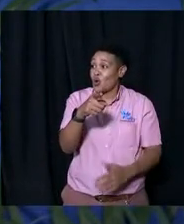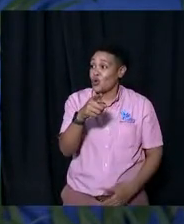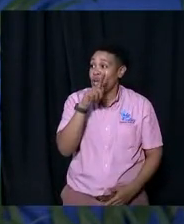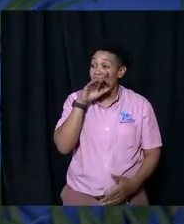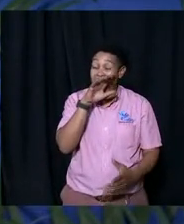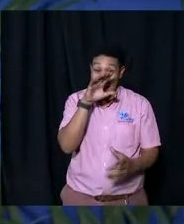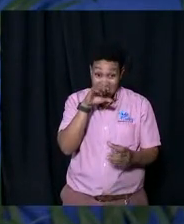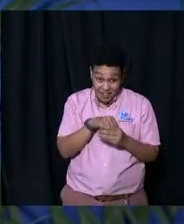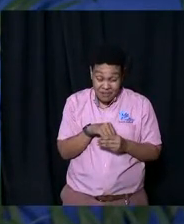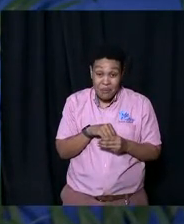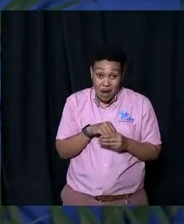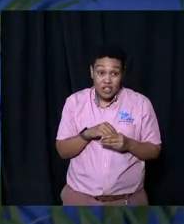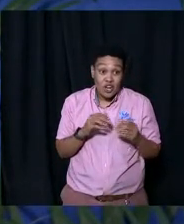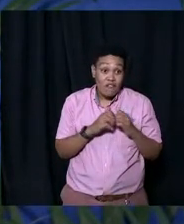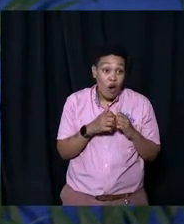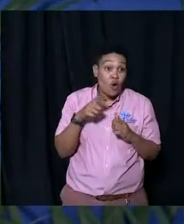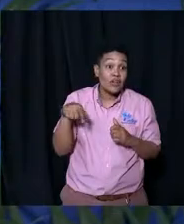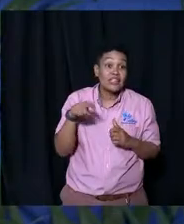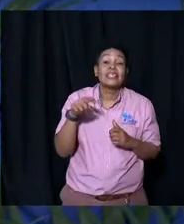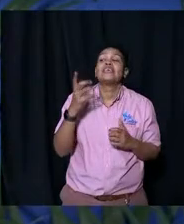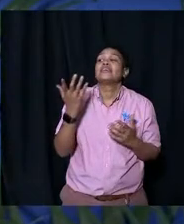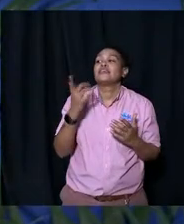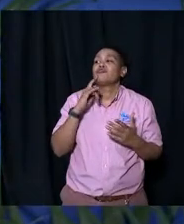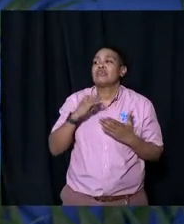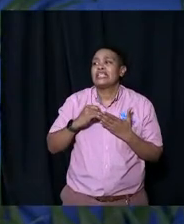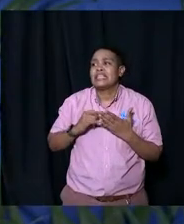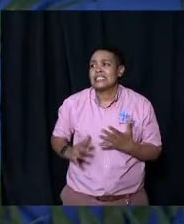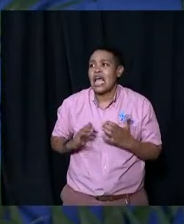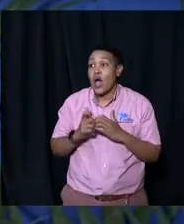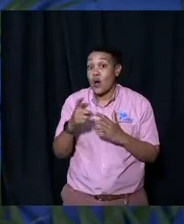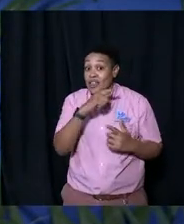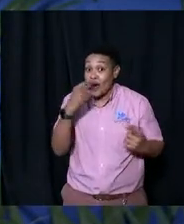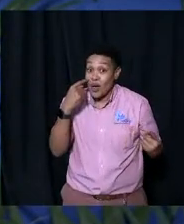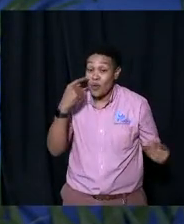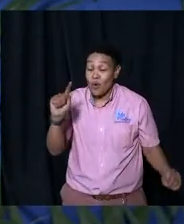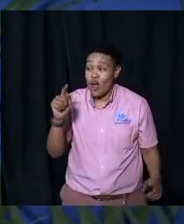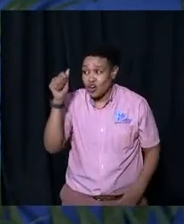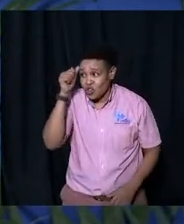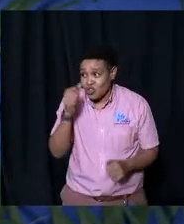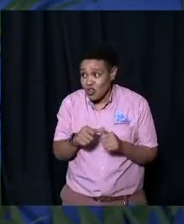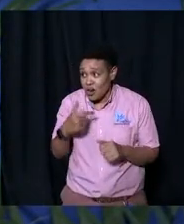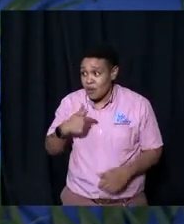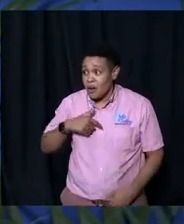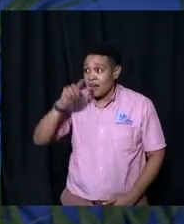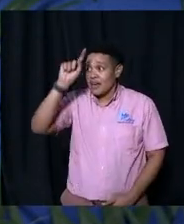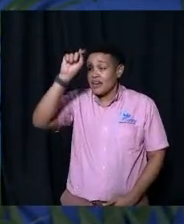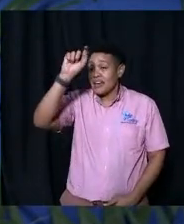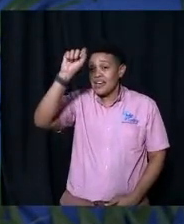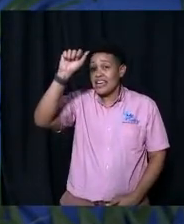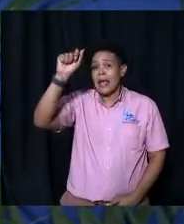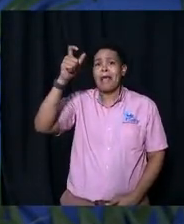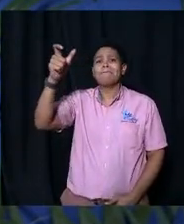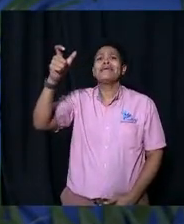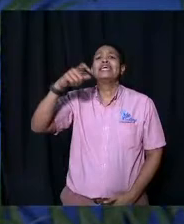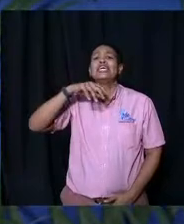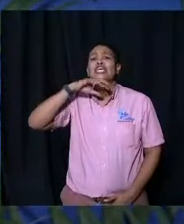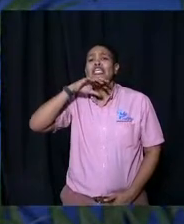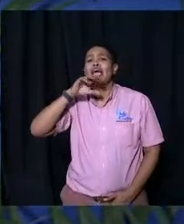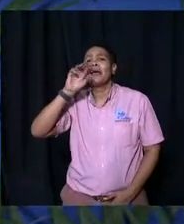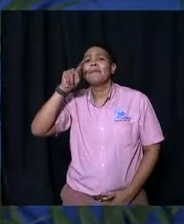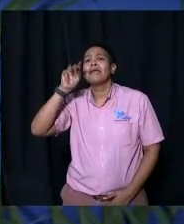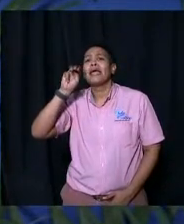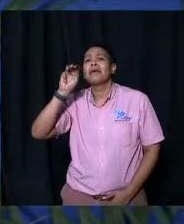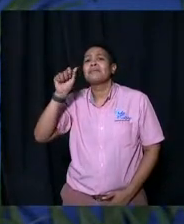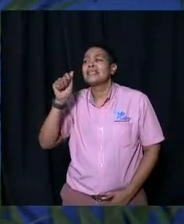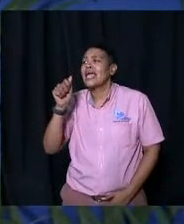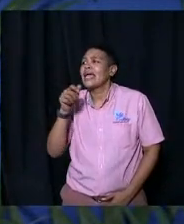a part of how these instruments are designed and how they work. So remember, we have the TSP, the big dust, then you have the PM10,